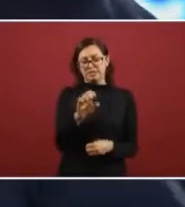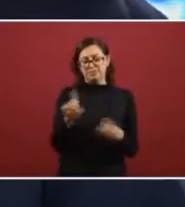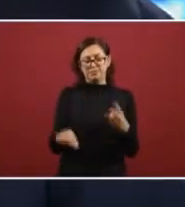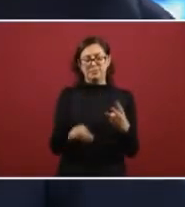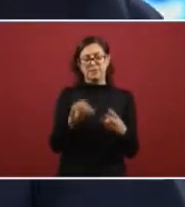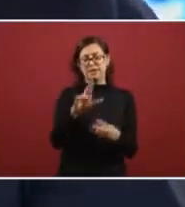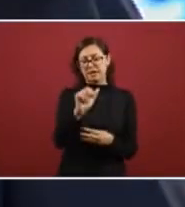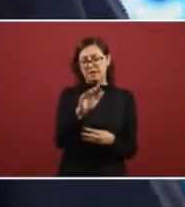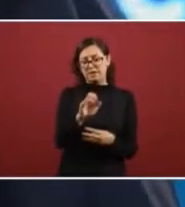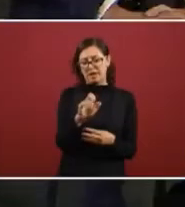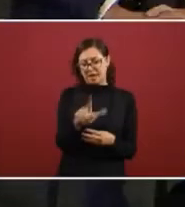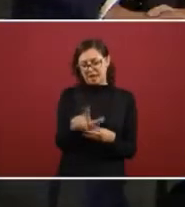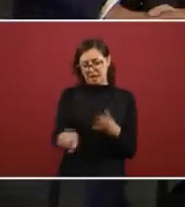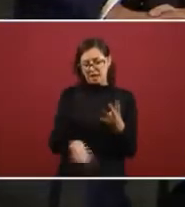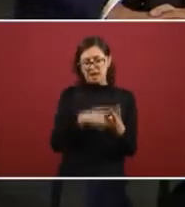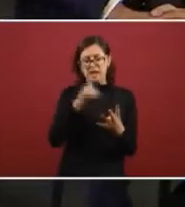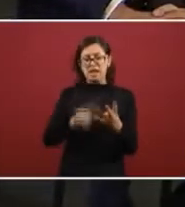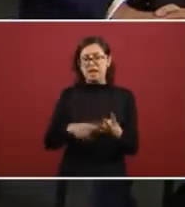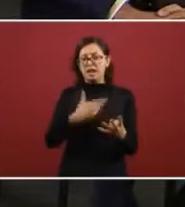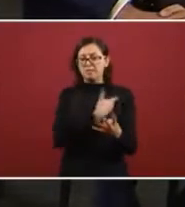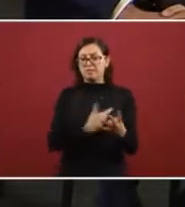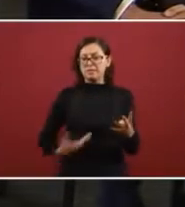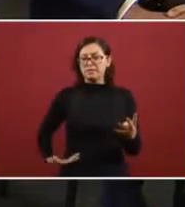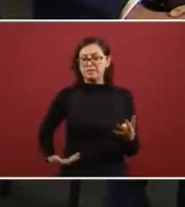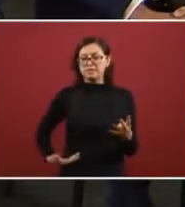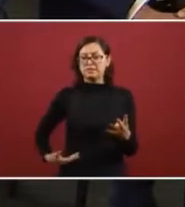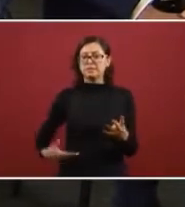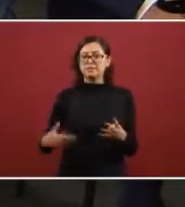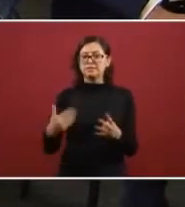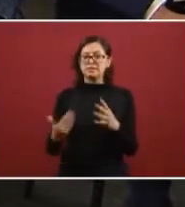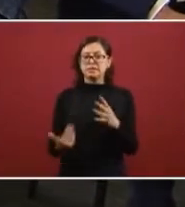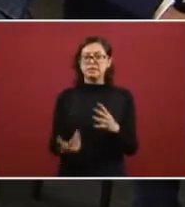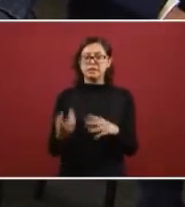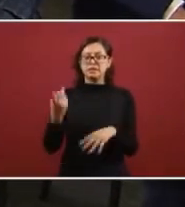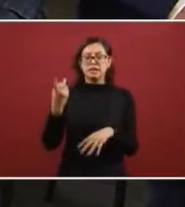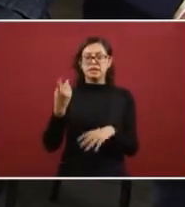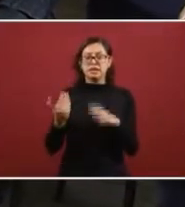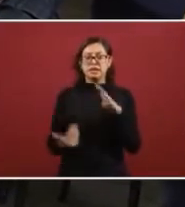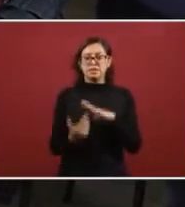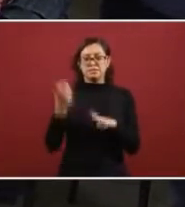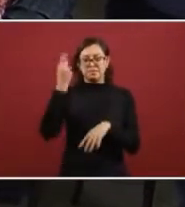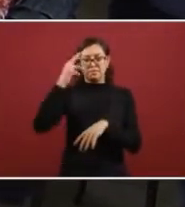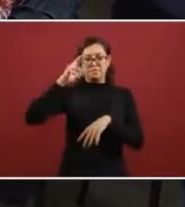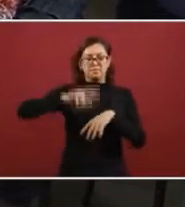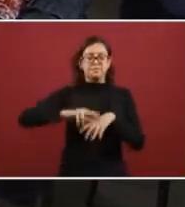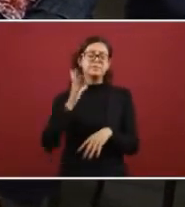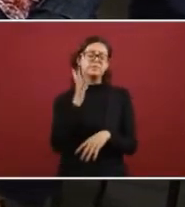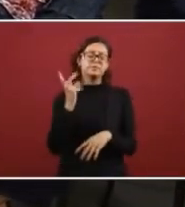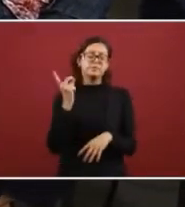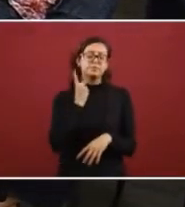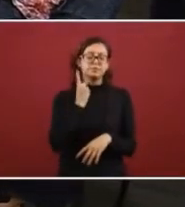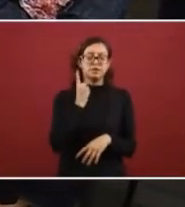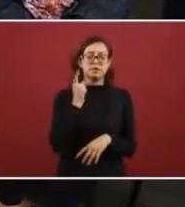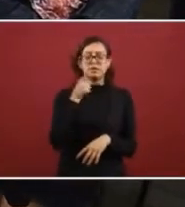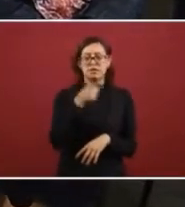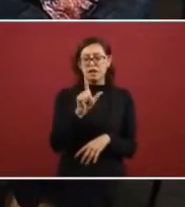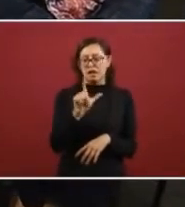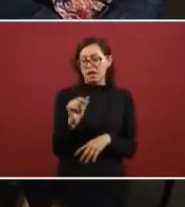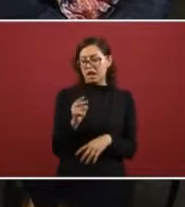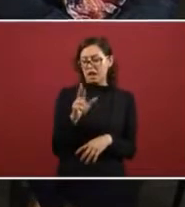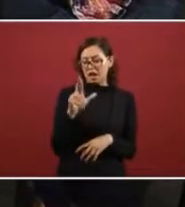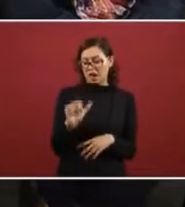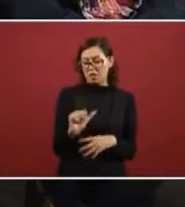and the President of the Deputies, and Angélica